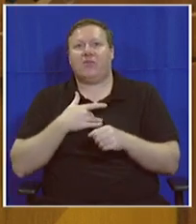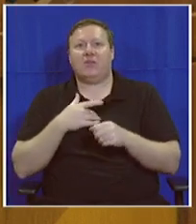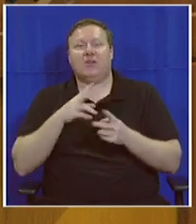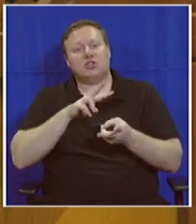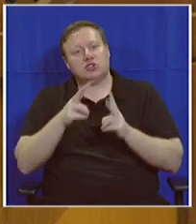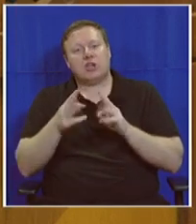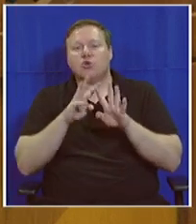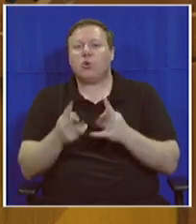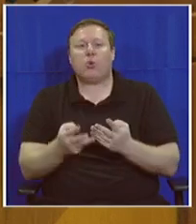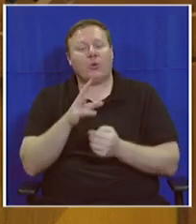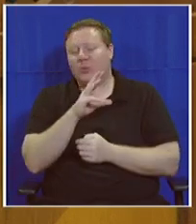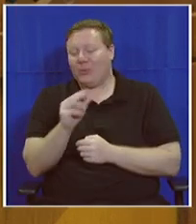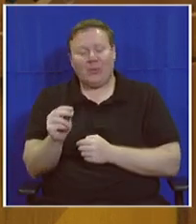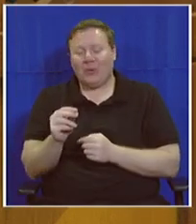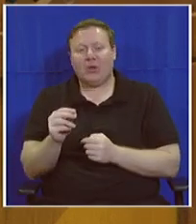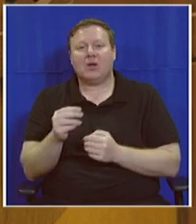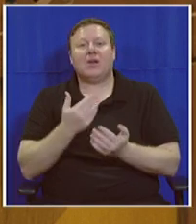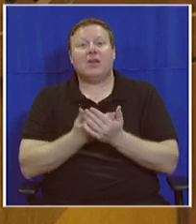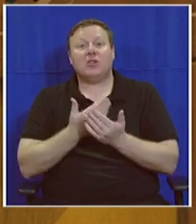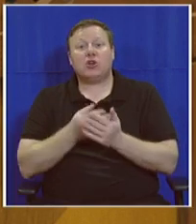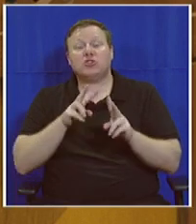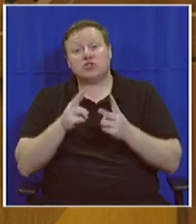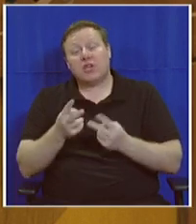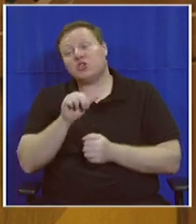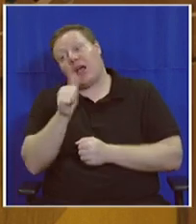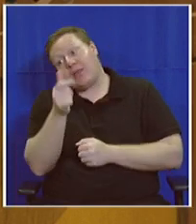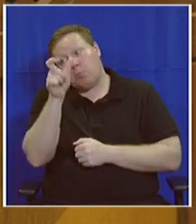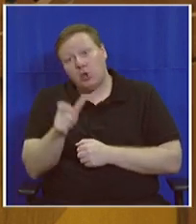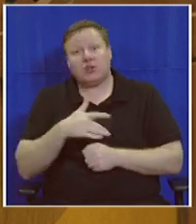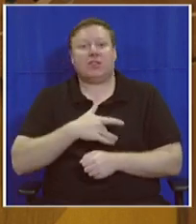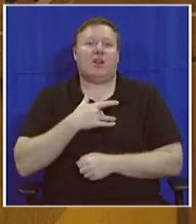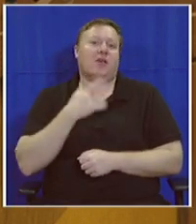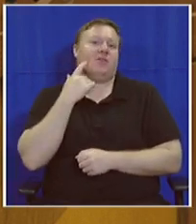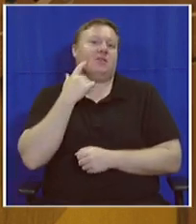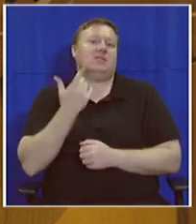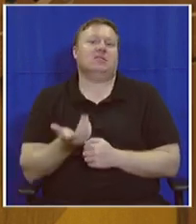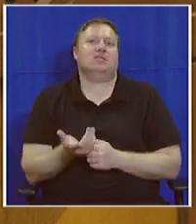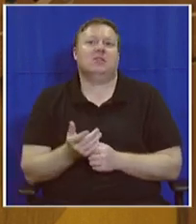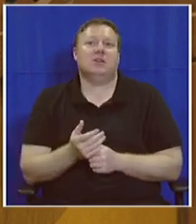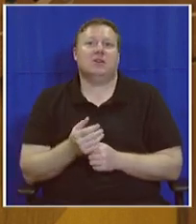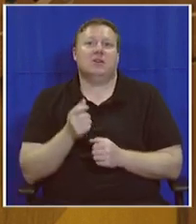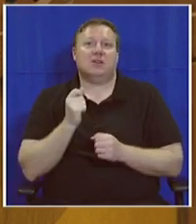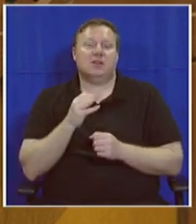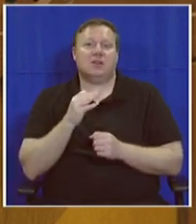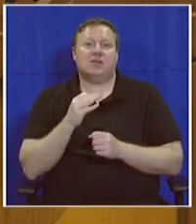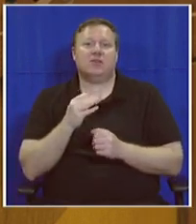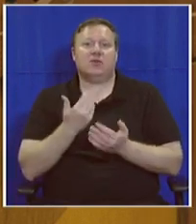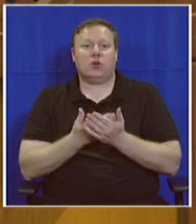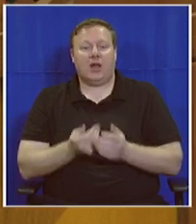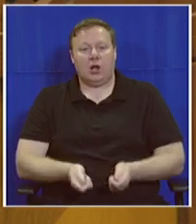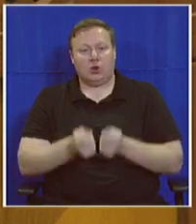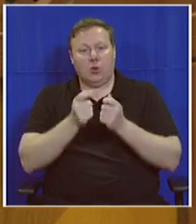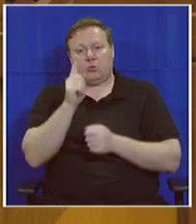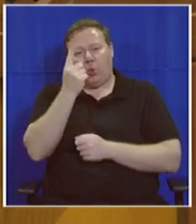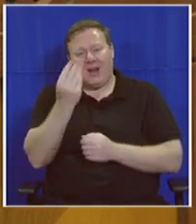world, but what you can do is change someone's life. A year, if you could adopt one young person and change